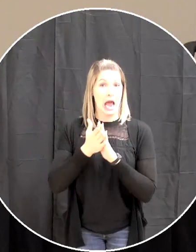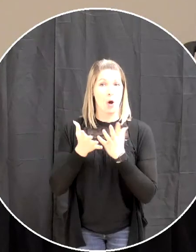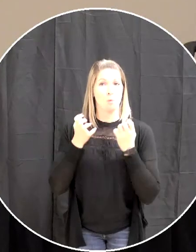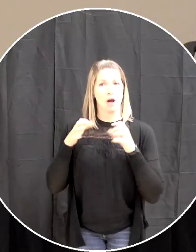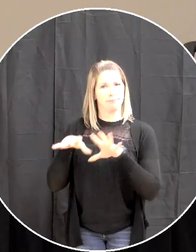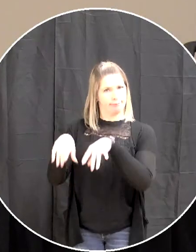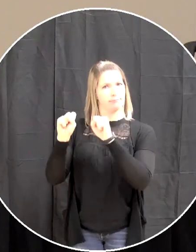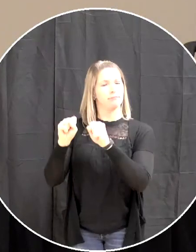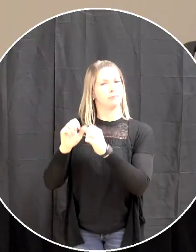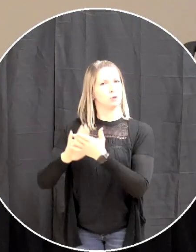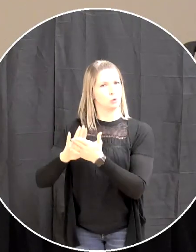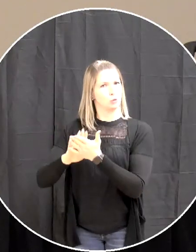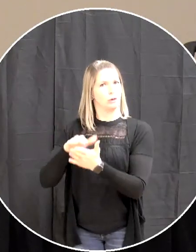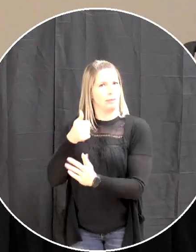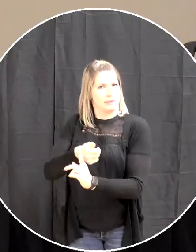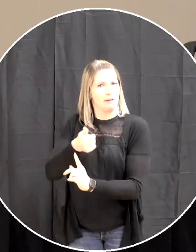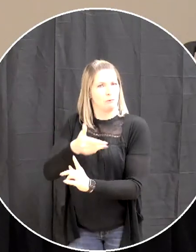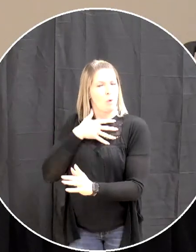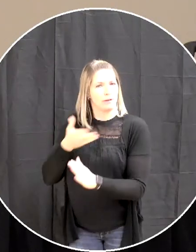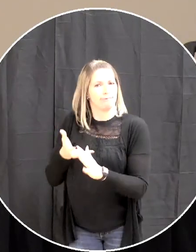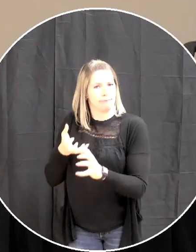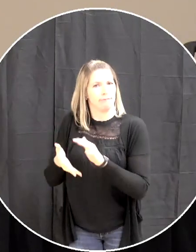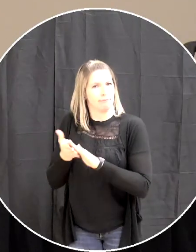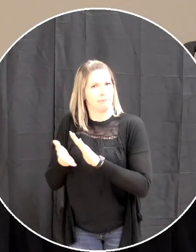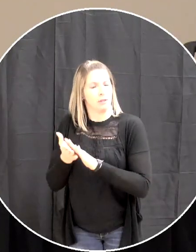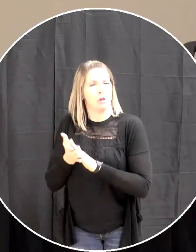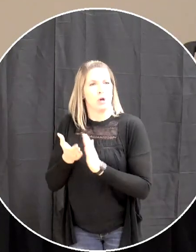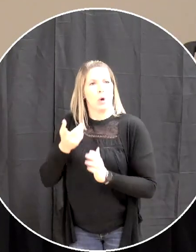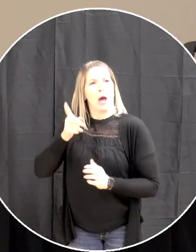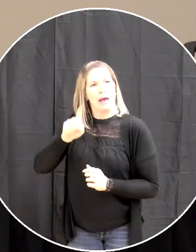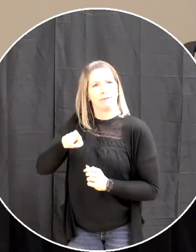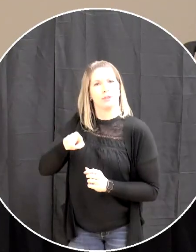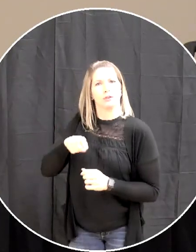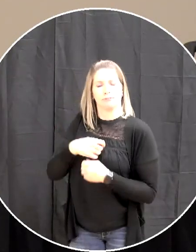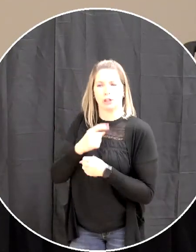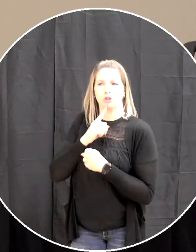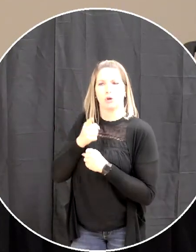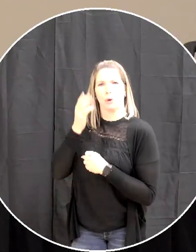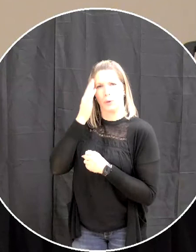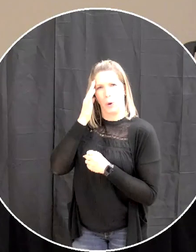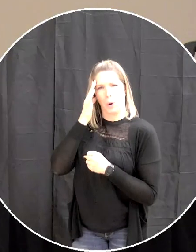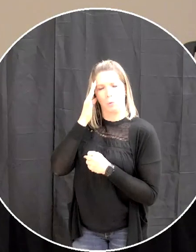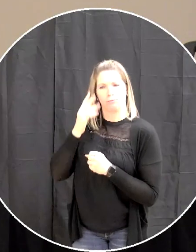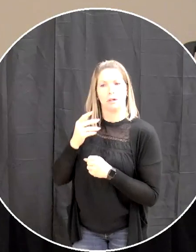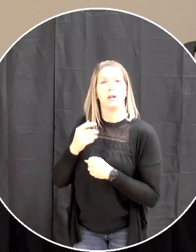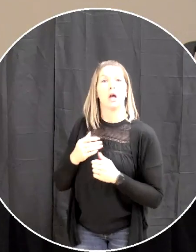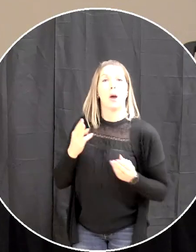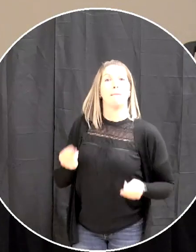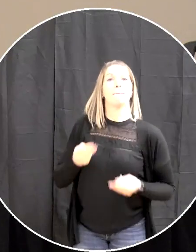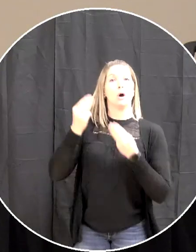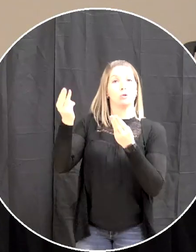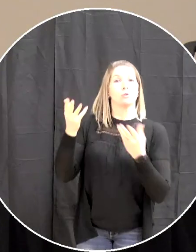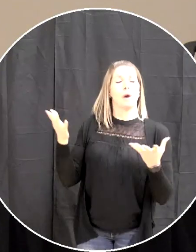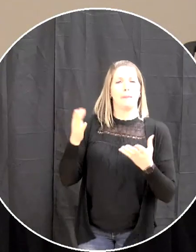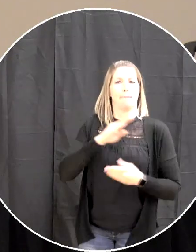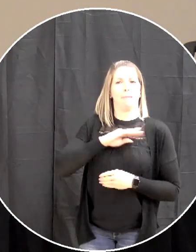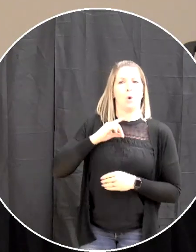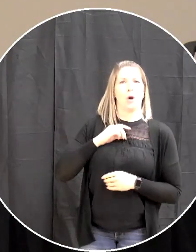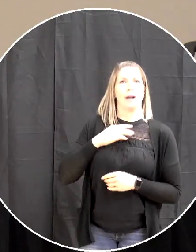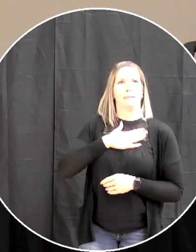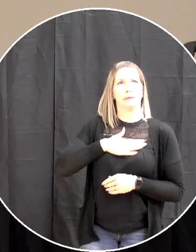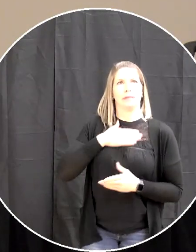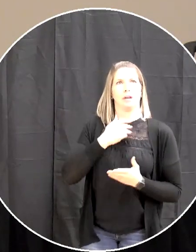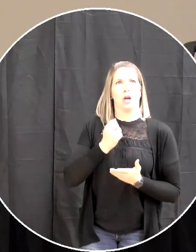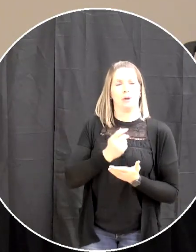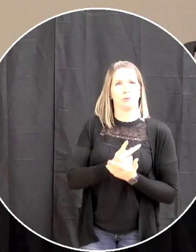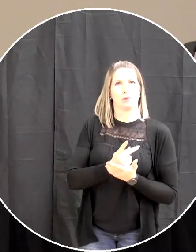a little bit of housekeeping on it to clear the path so that they can actually do that. So the motion is that the board approve the motion, or the notice of